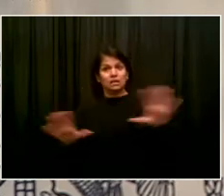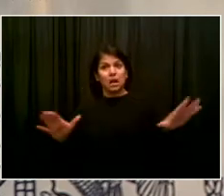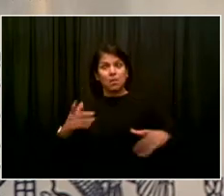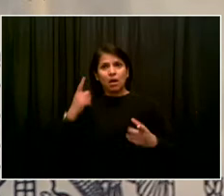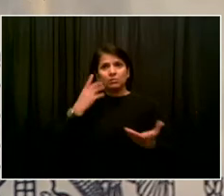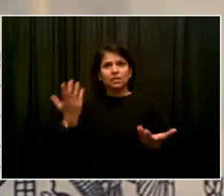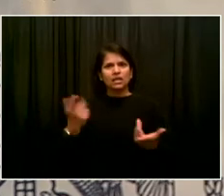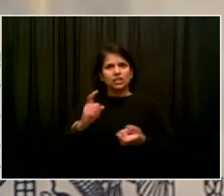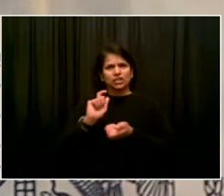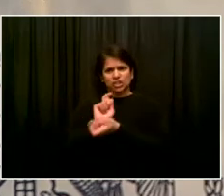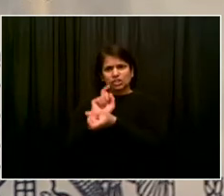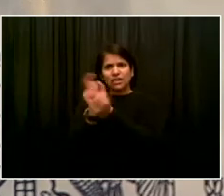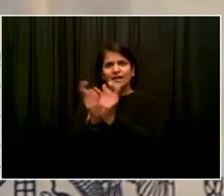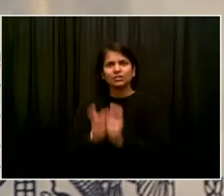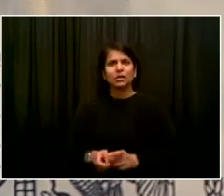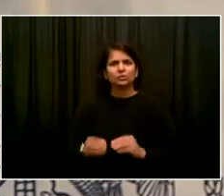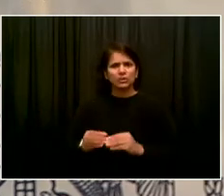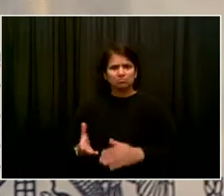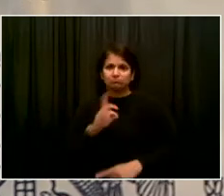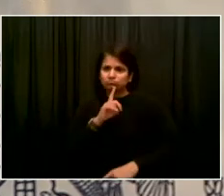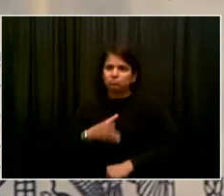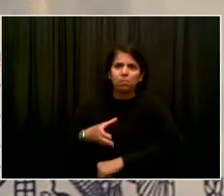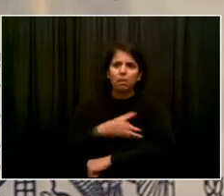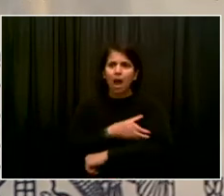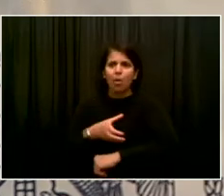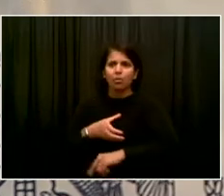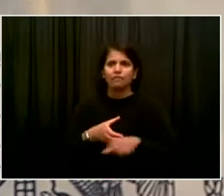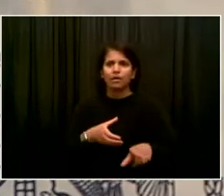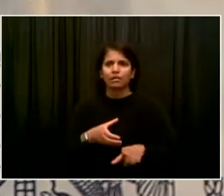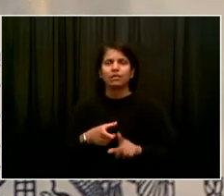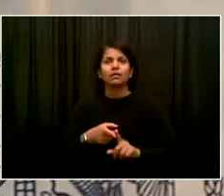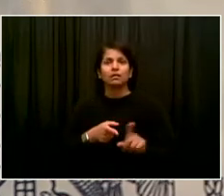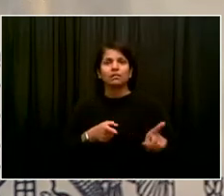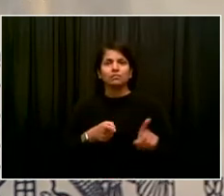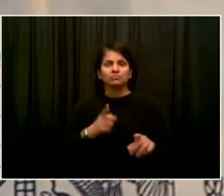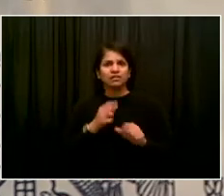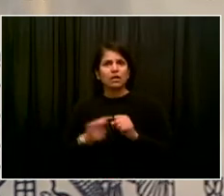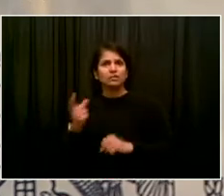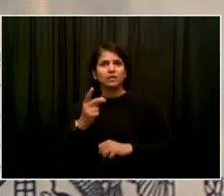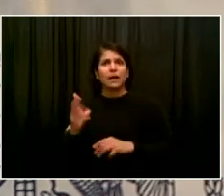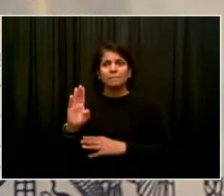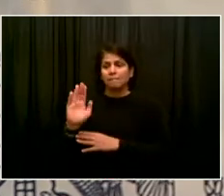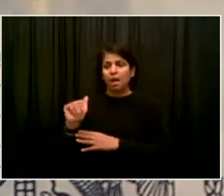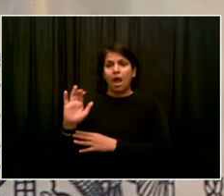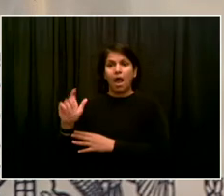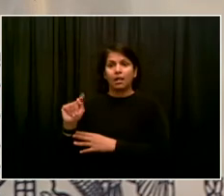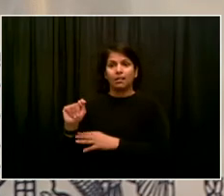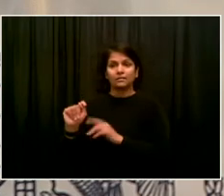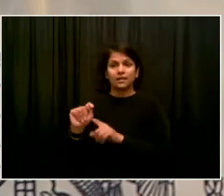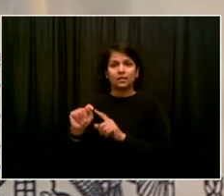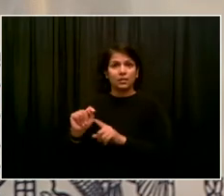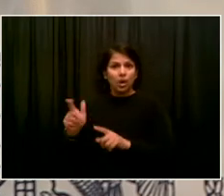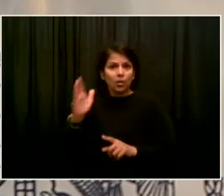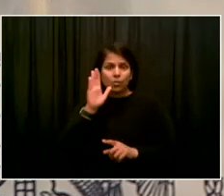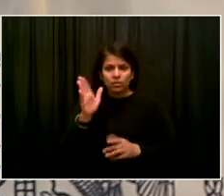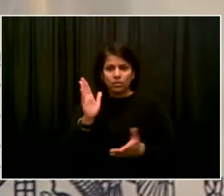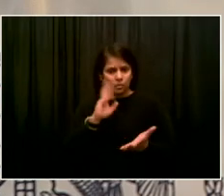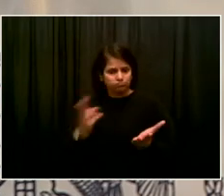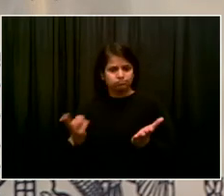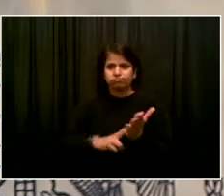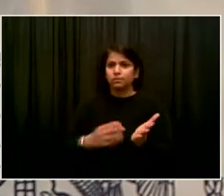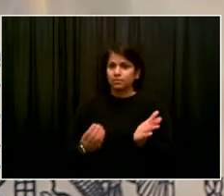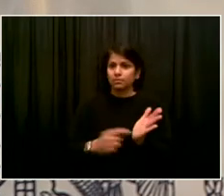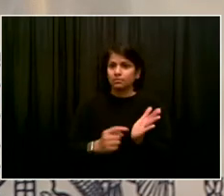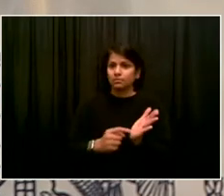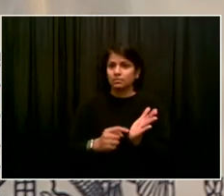is going to be on the ballot, as I said, in November coming up, November 2022. I'm going to urge all New Yorkers, pay attention to this. It's going to change this city